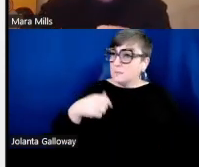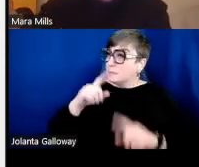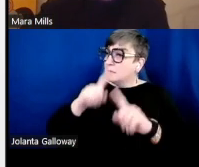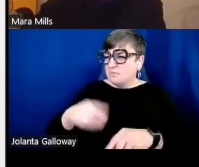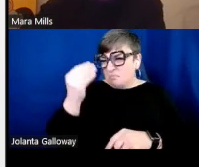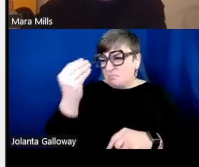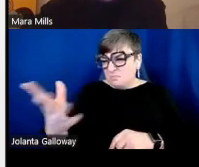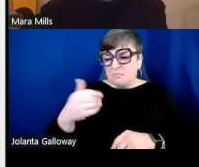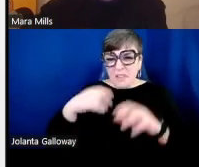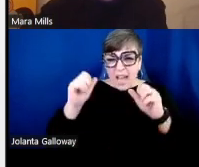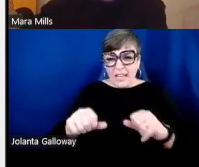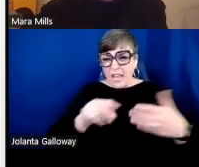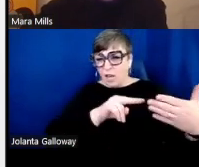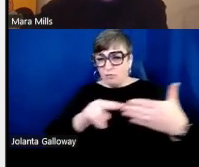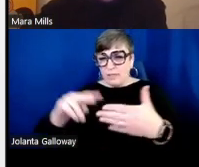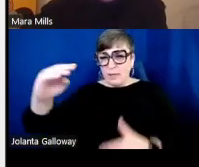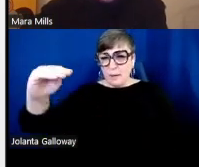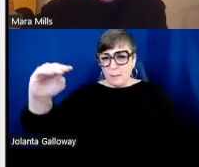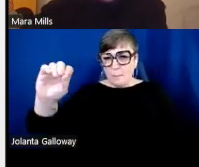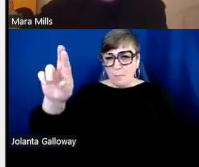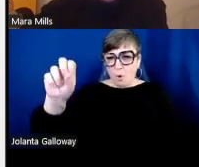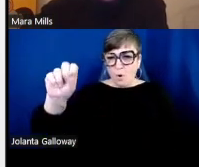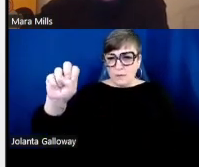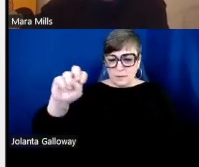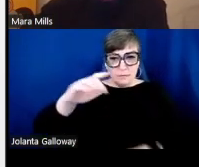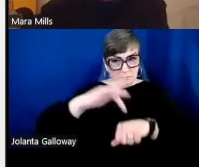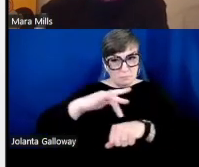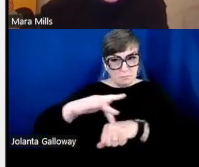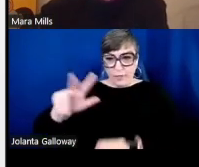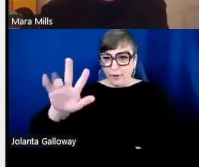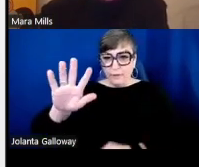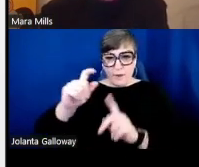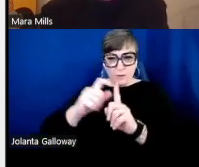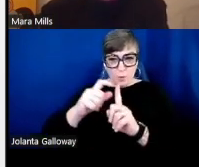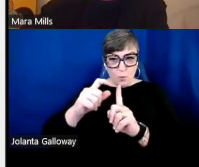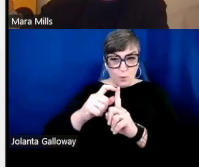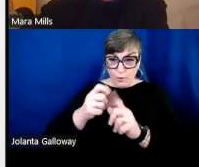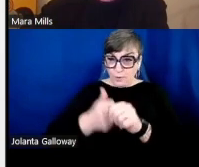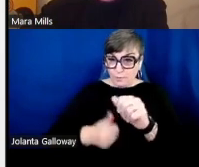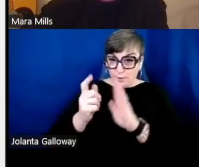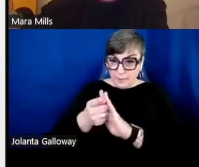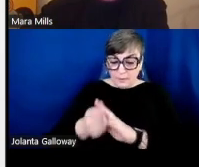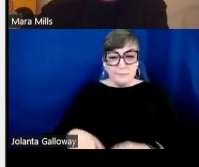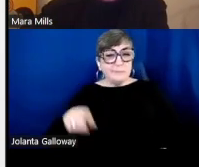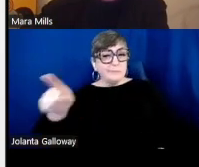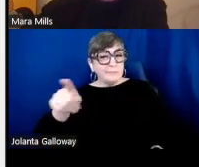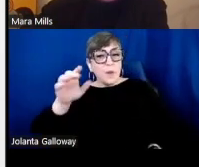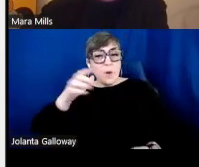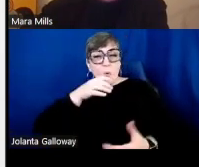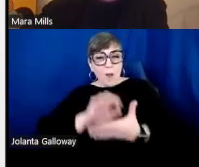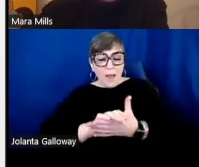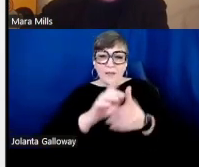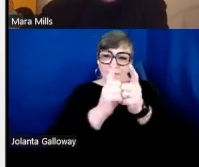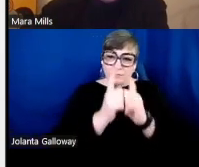morse at a rate of 35 words per minute by touch only edison's wife translated speeches and plays into morse on his